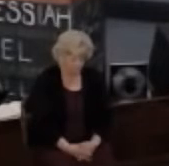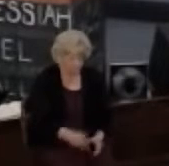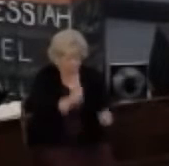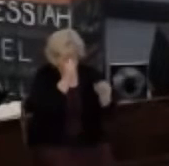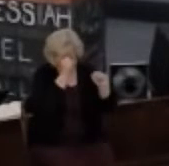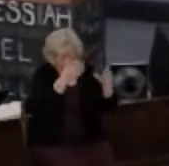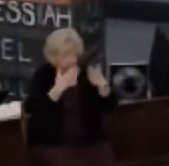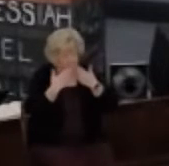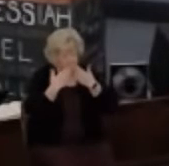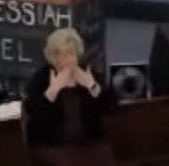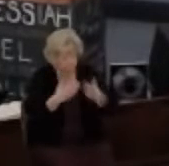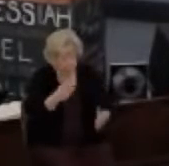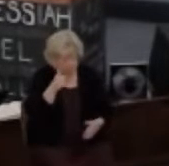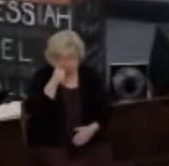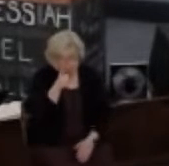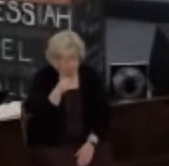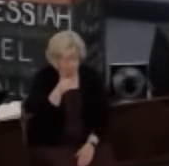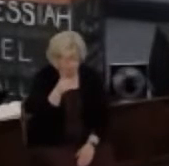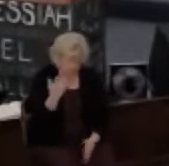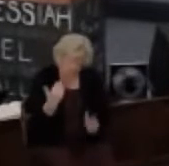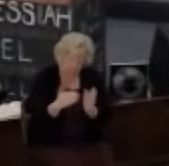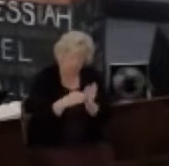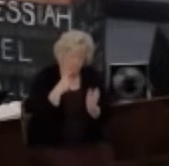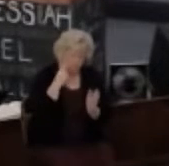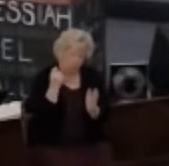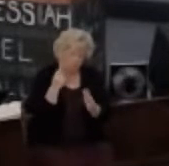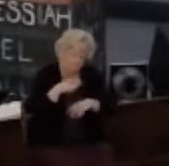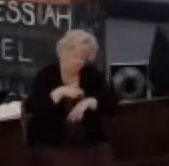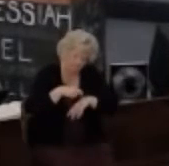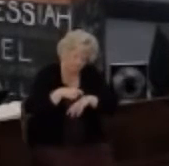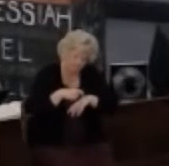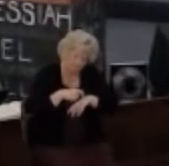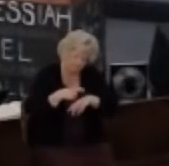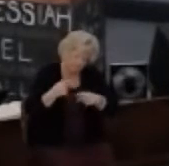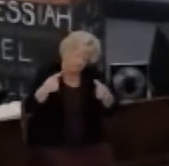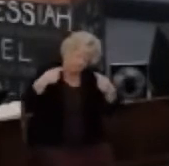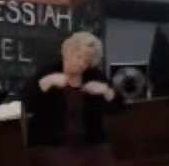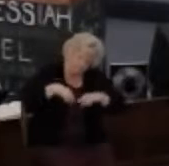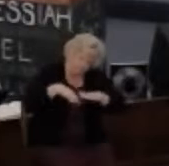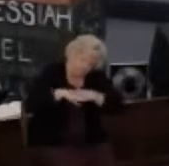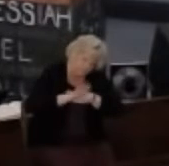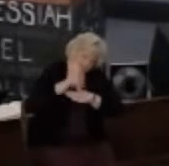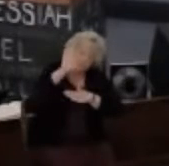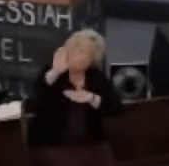Father, thank you again for the opportunity of this morning.